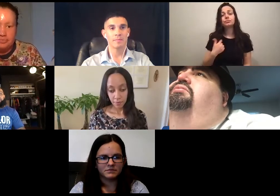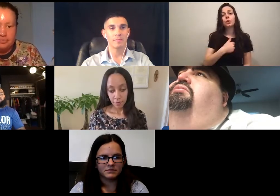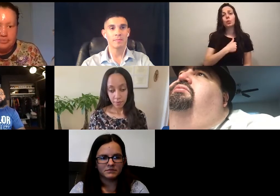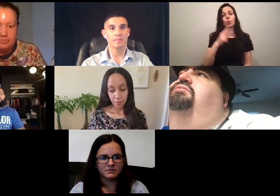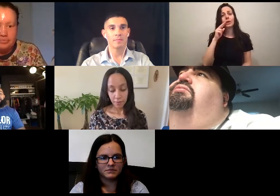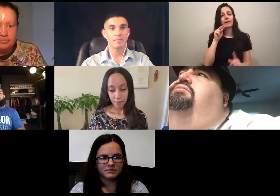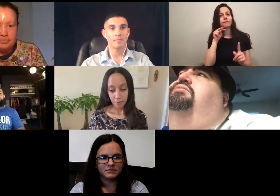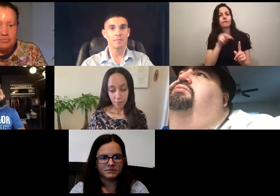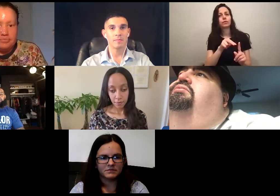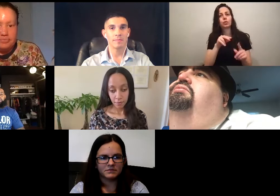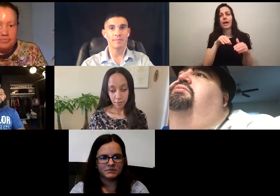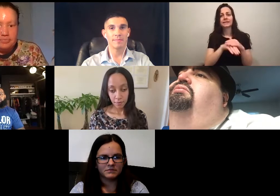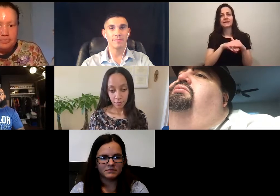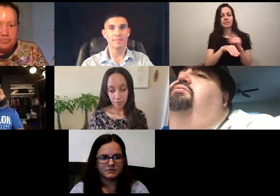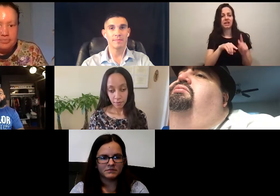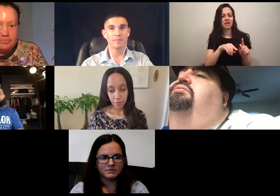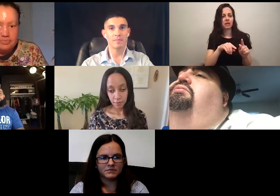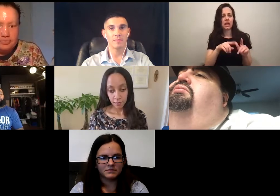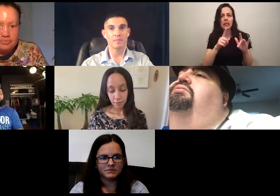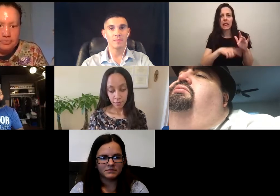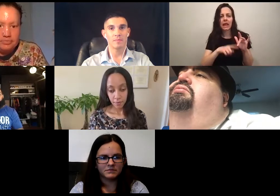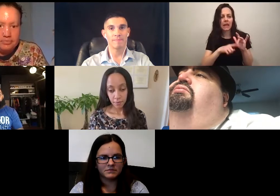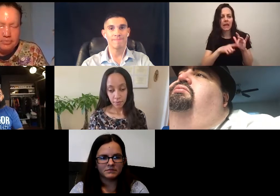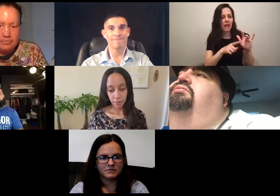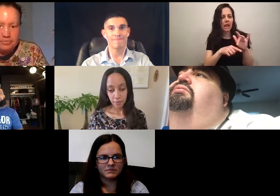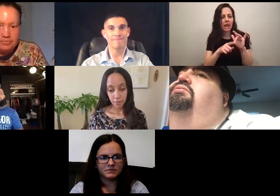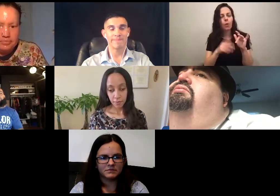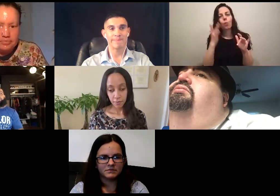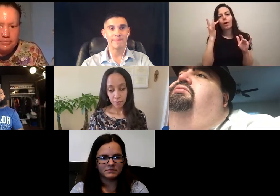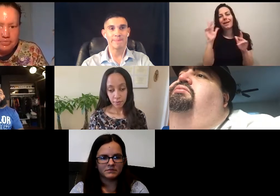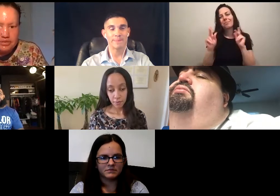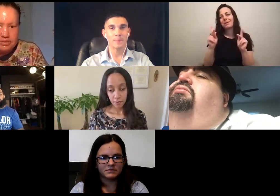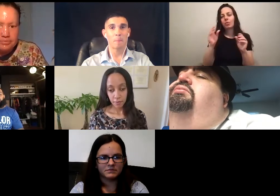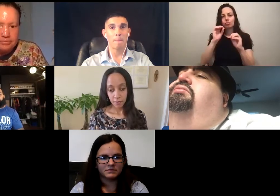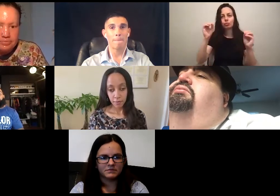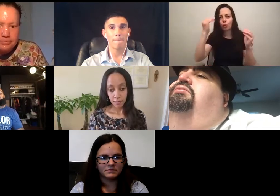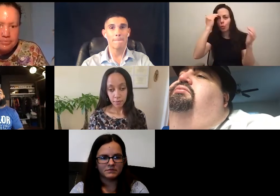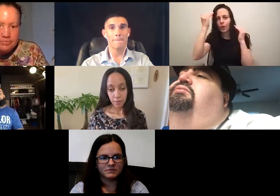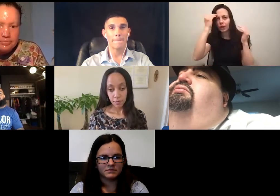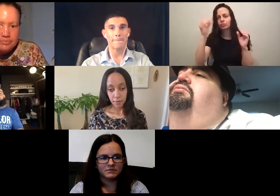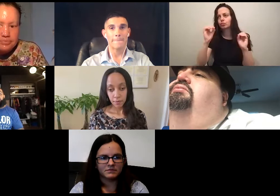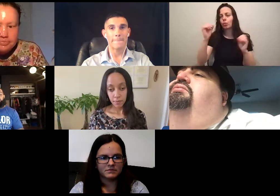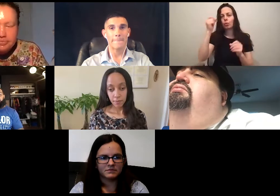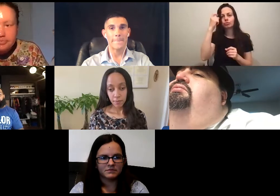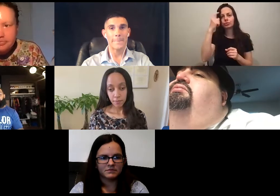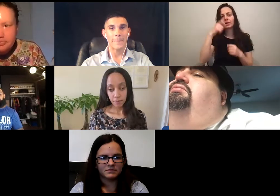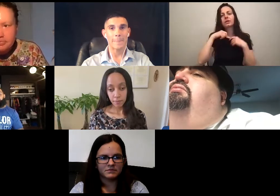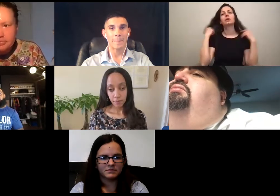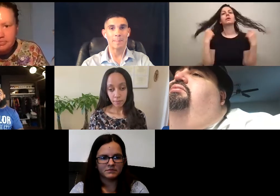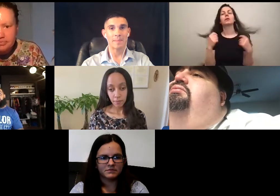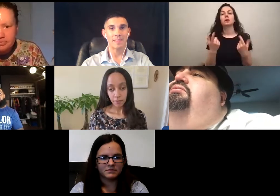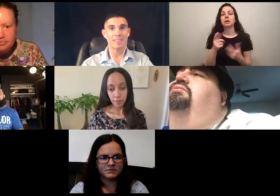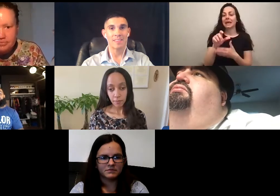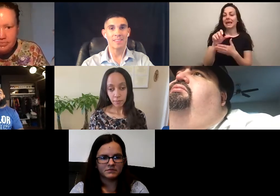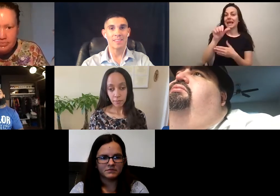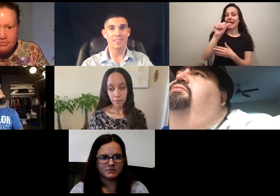now, and the lack of it is just lack of awareness and understanding. What is a minimum to ADA minimum is